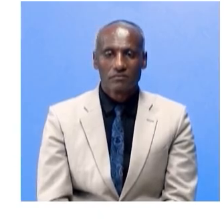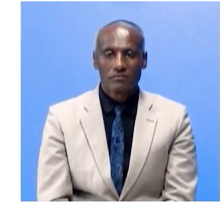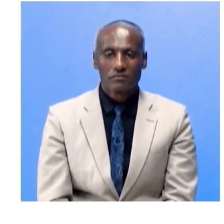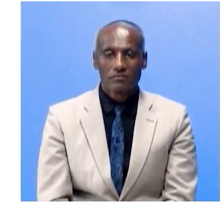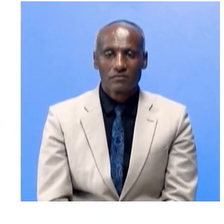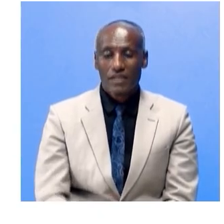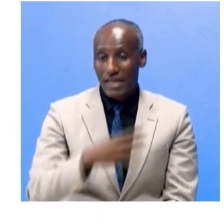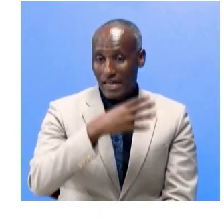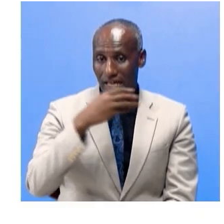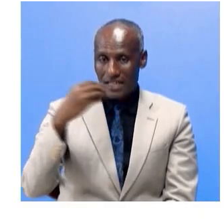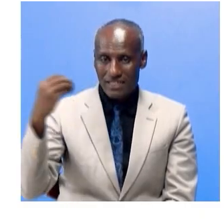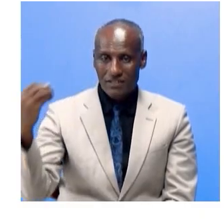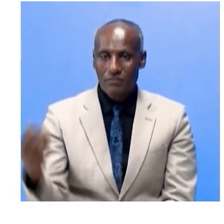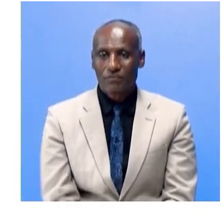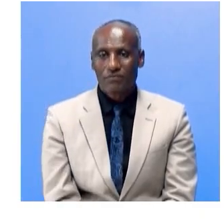And